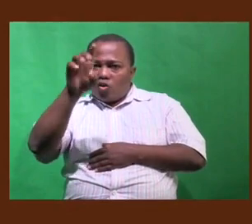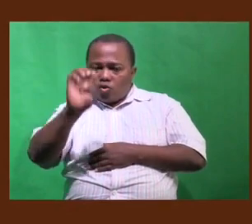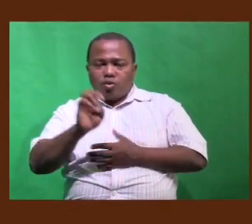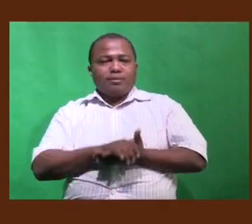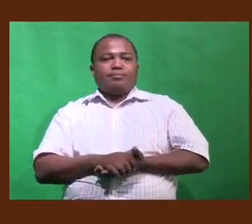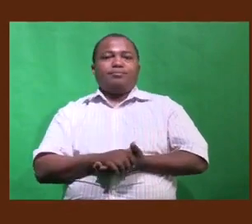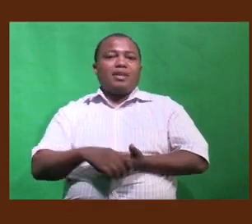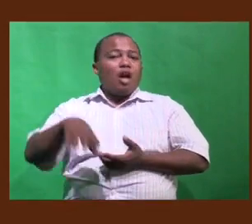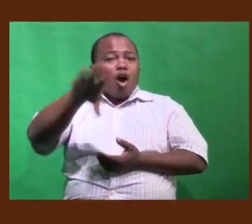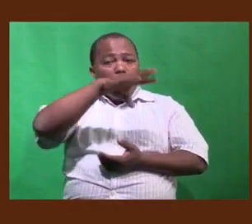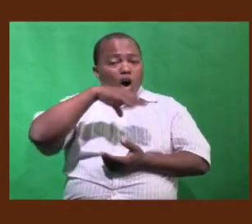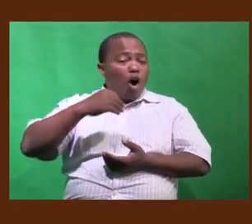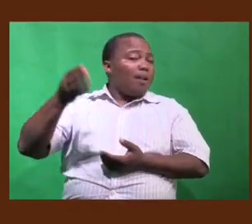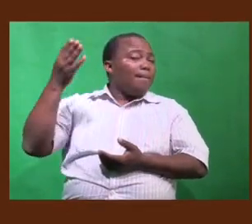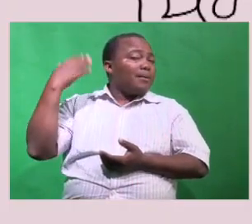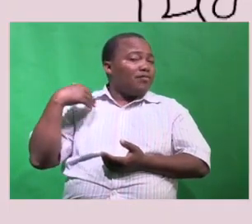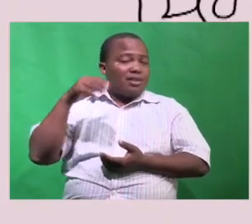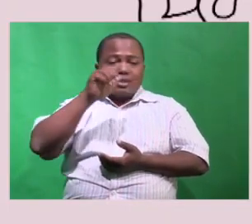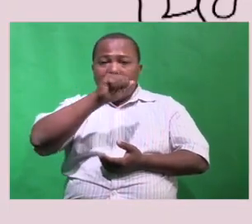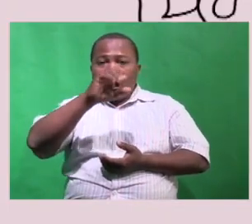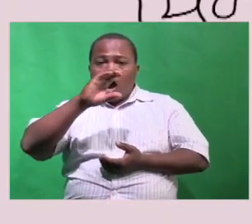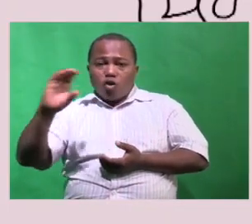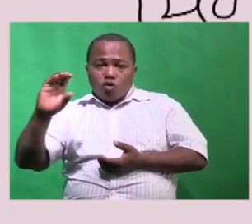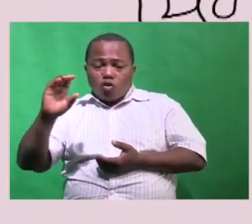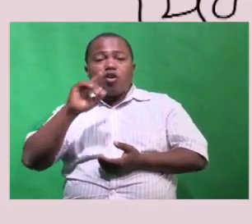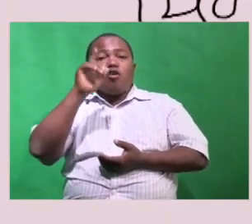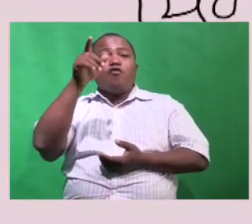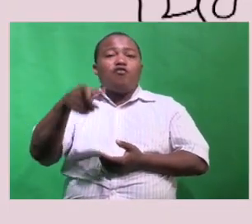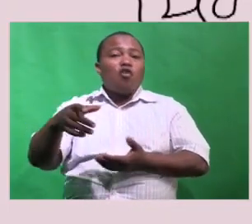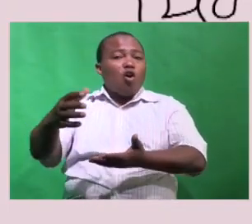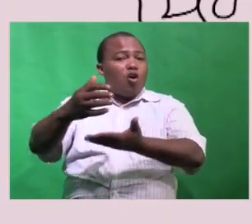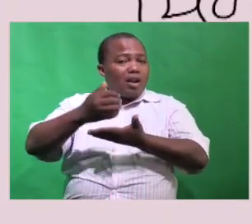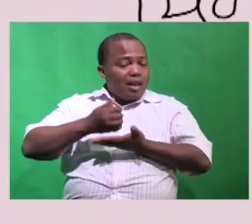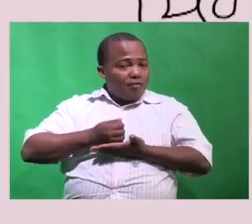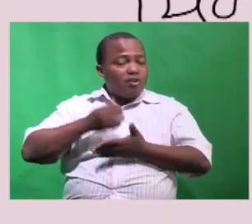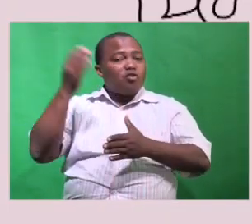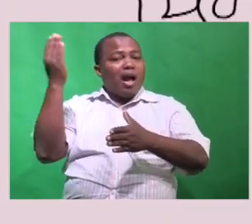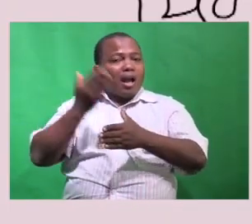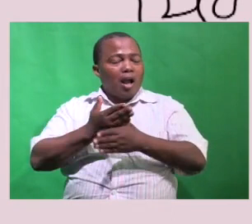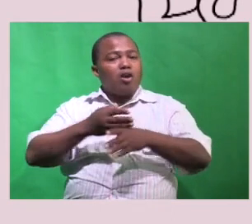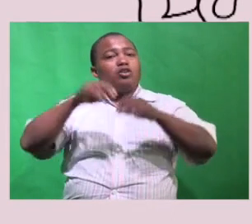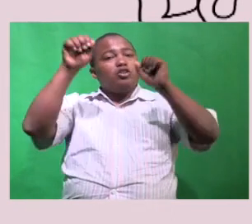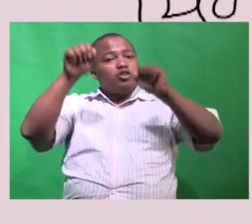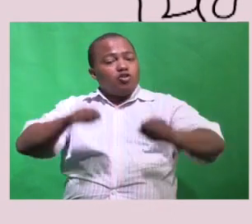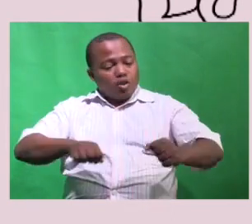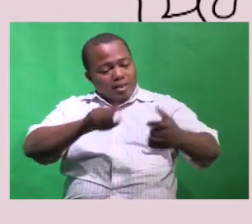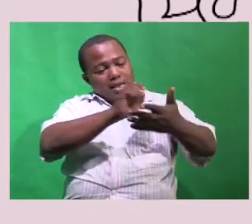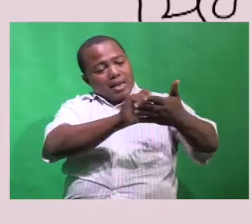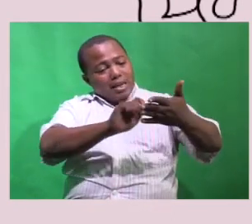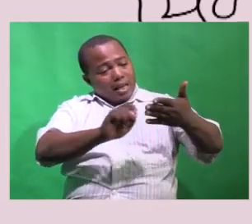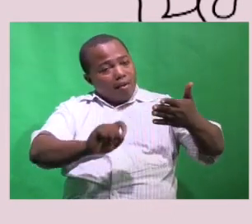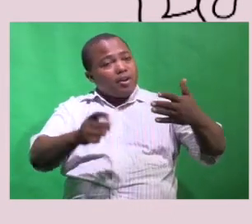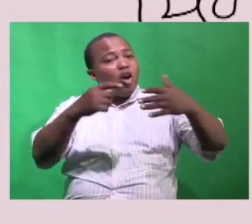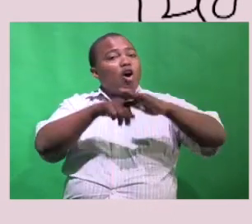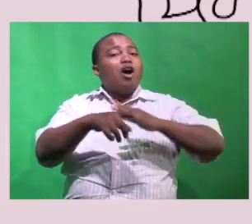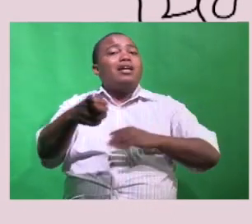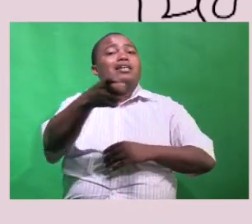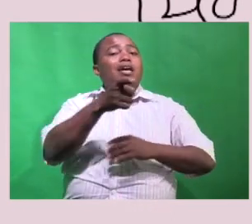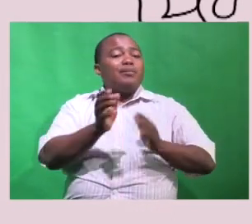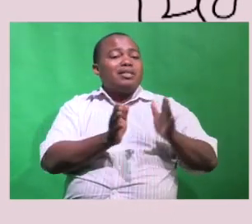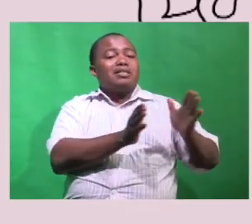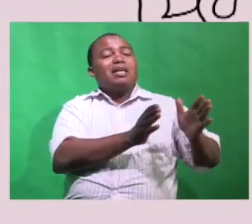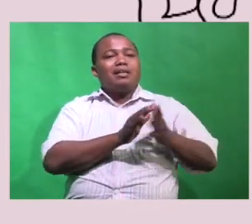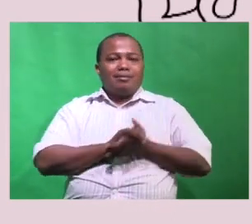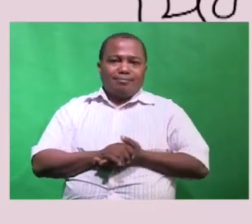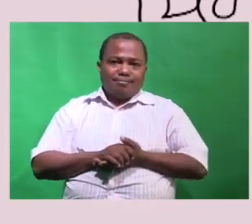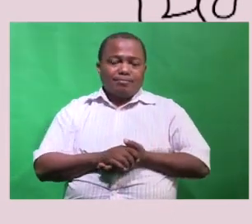All previous accrued for revenue account should be recorded on a debit side.